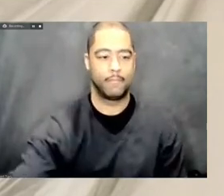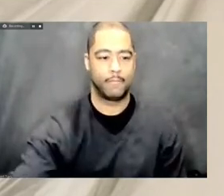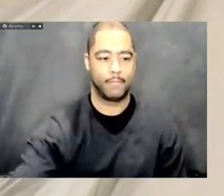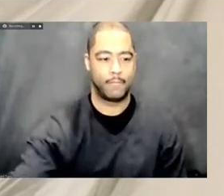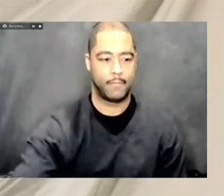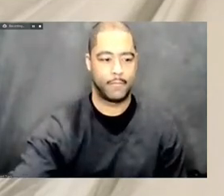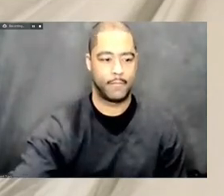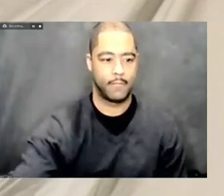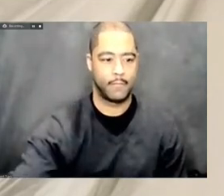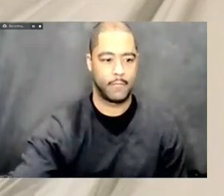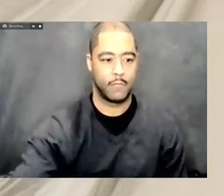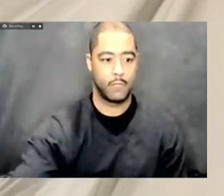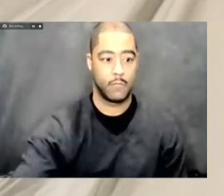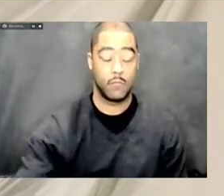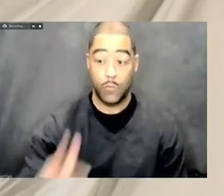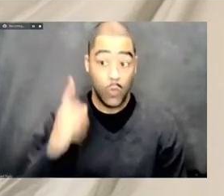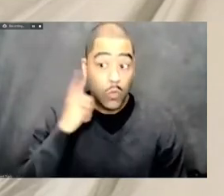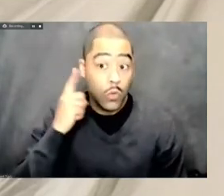Maybe not.